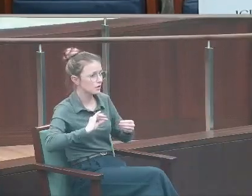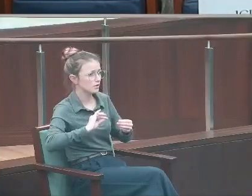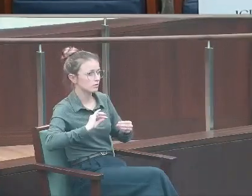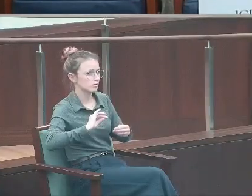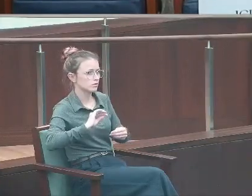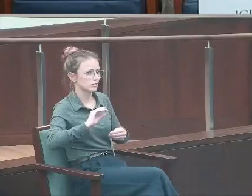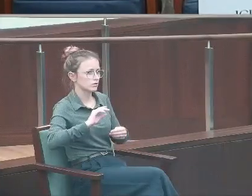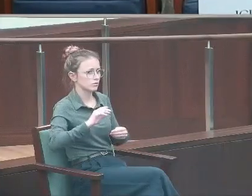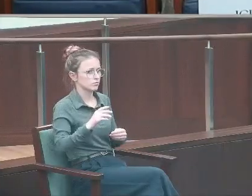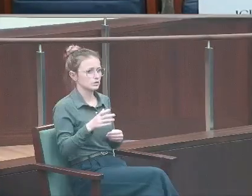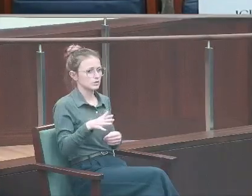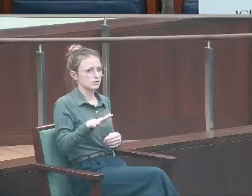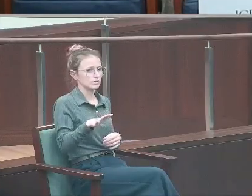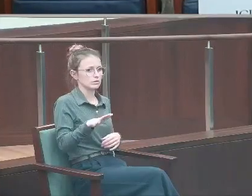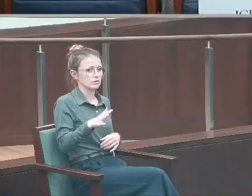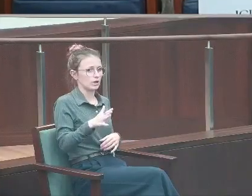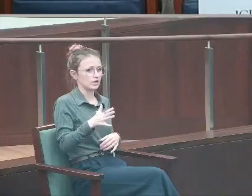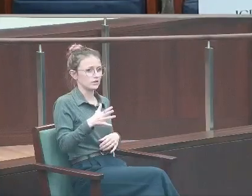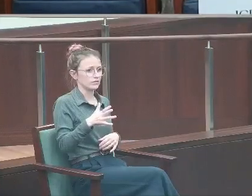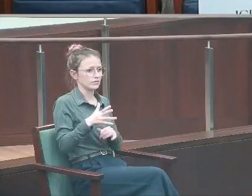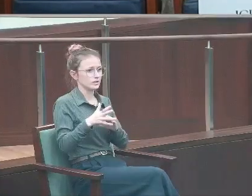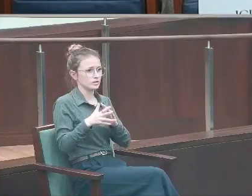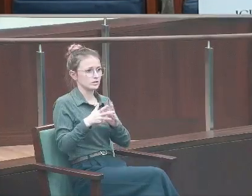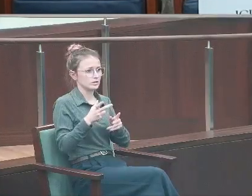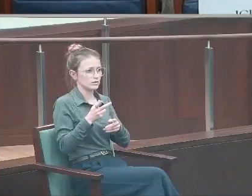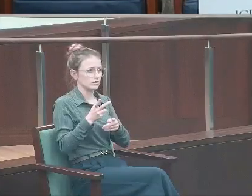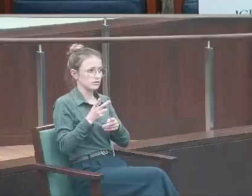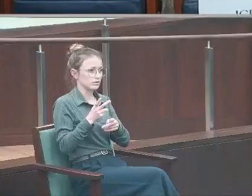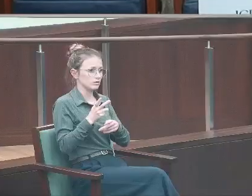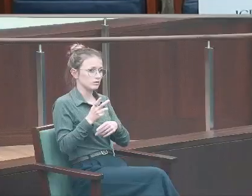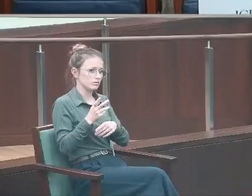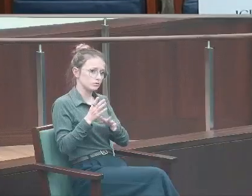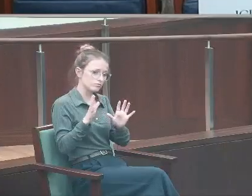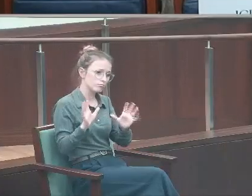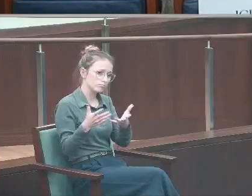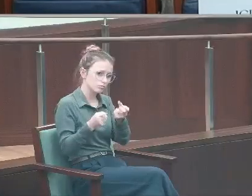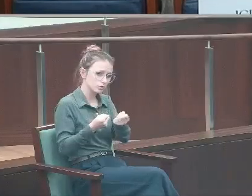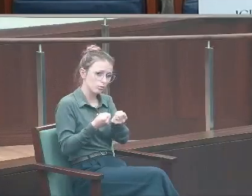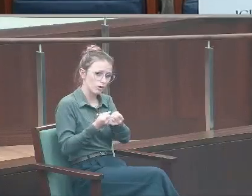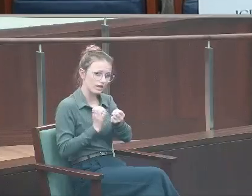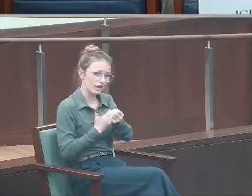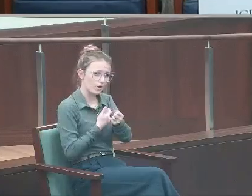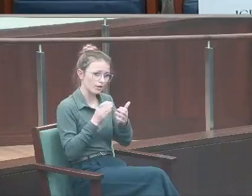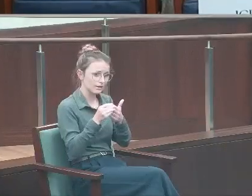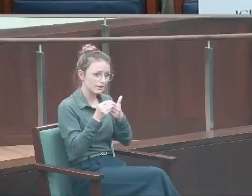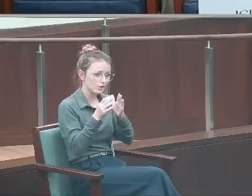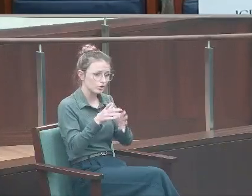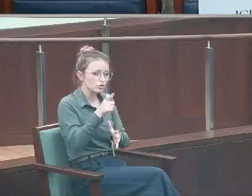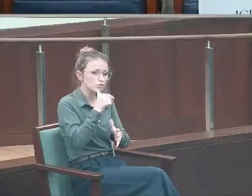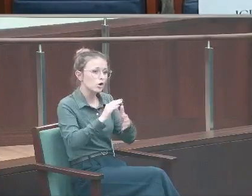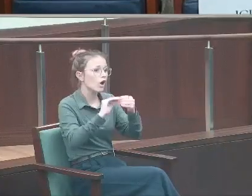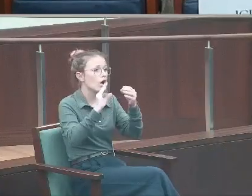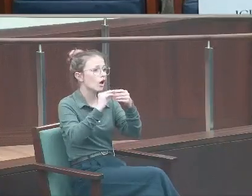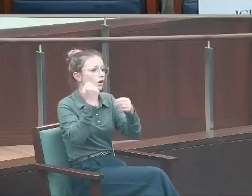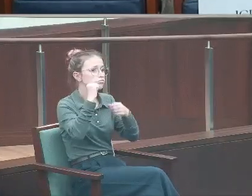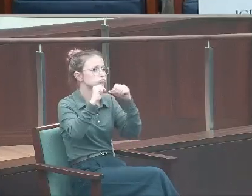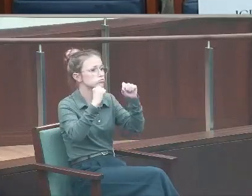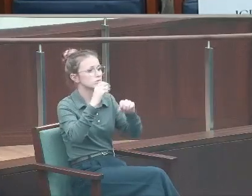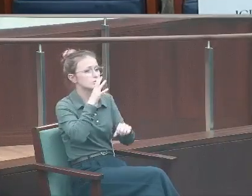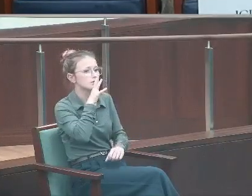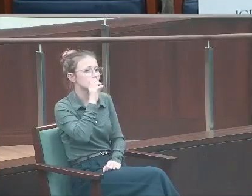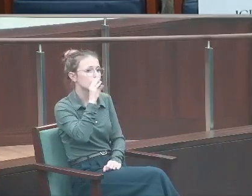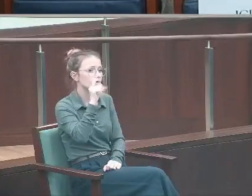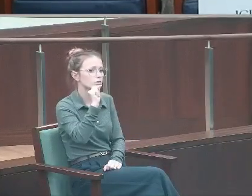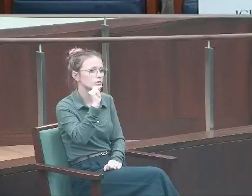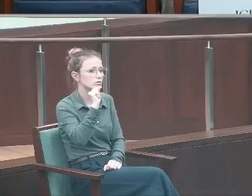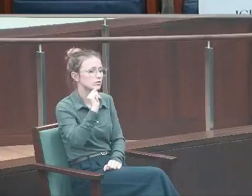of stealing other leaders who are sticking their necks out. Our role at JCPA is really twofold. Because we